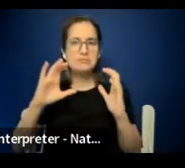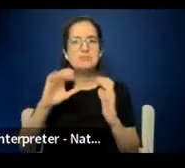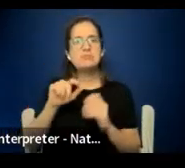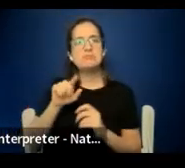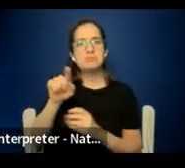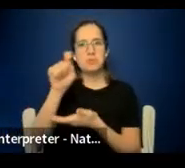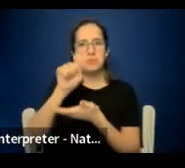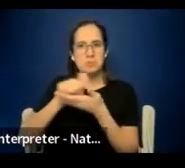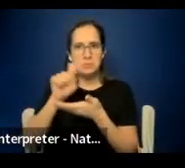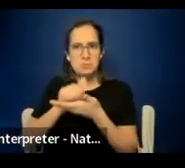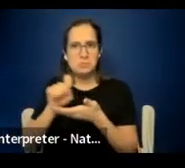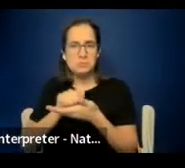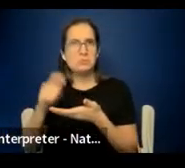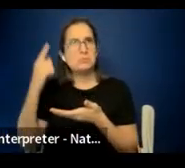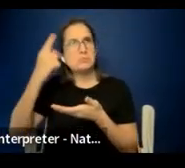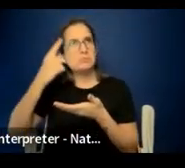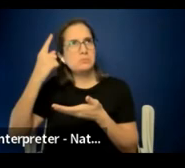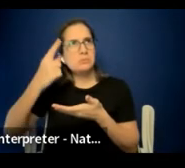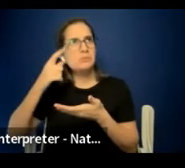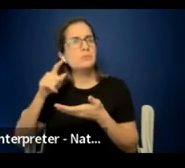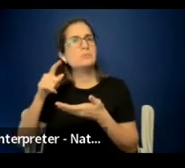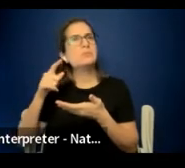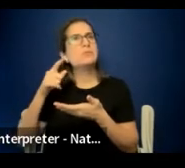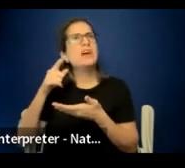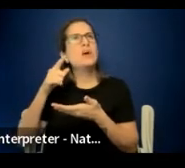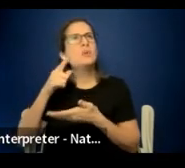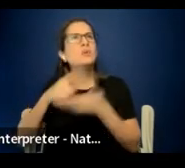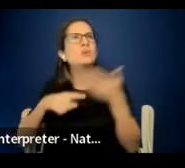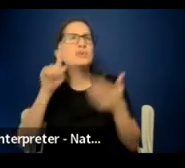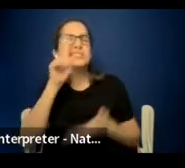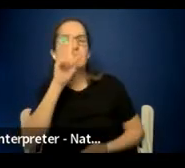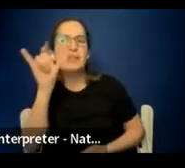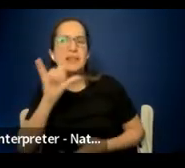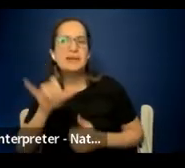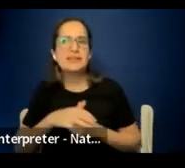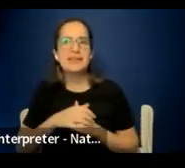type of volunteer. And think about what's working really well